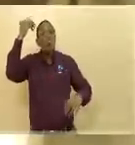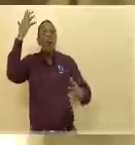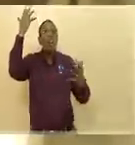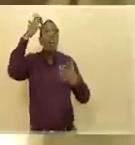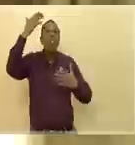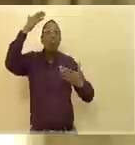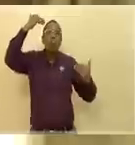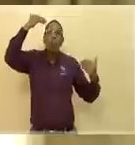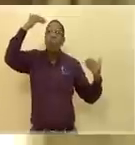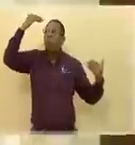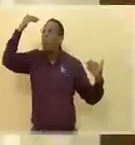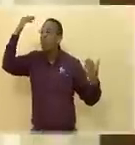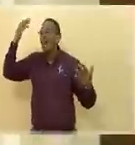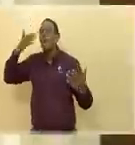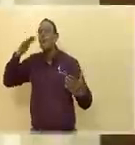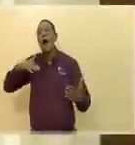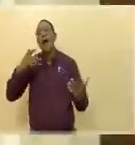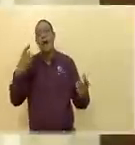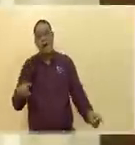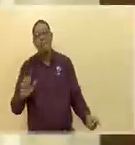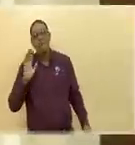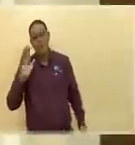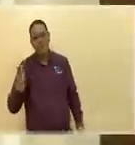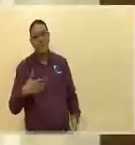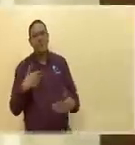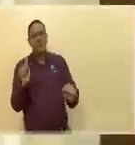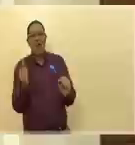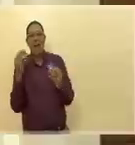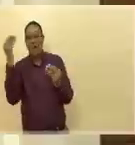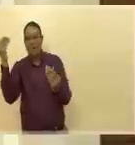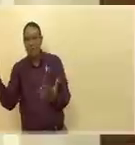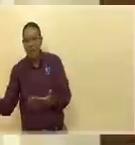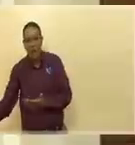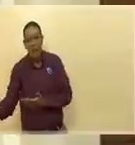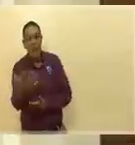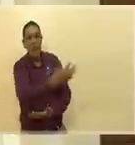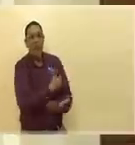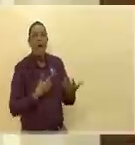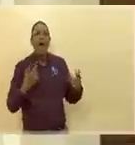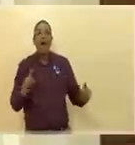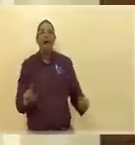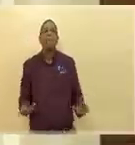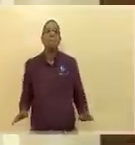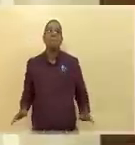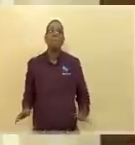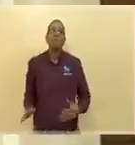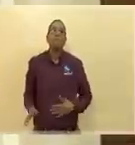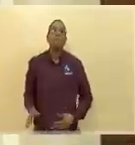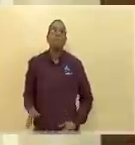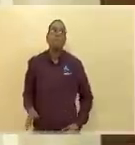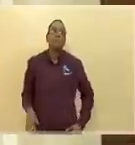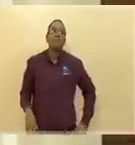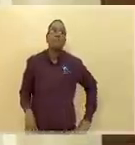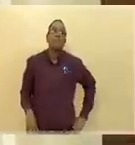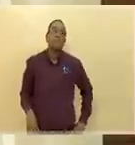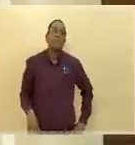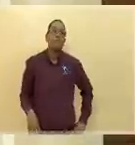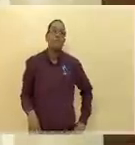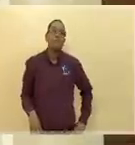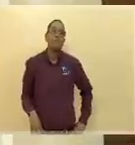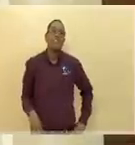bad things happen. So let us try to get as much data as we can, not being